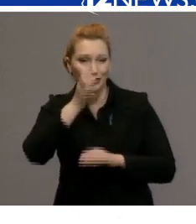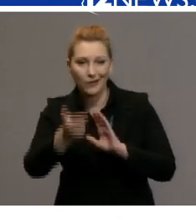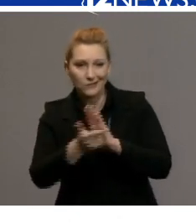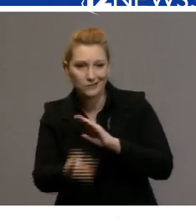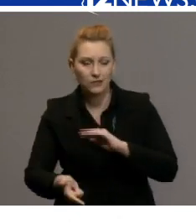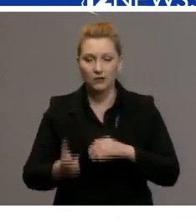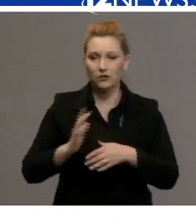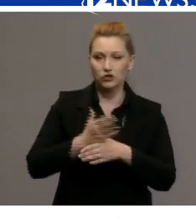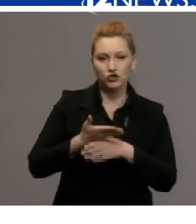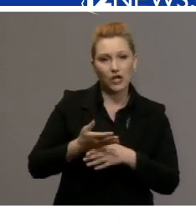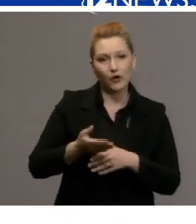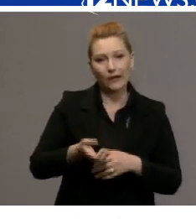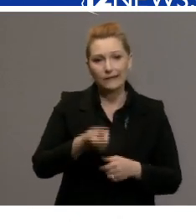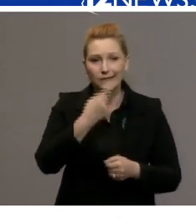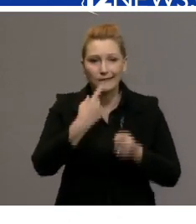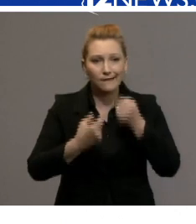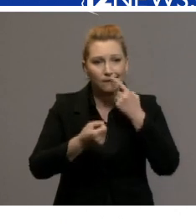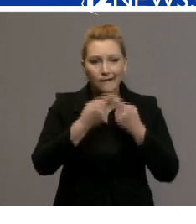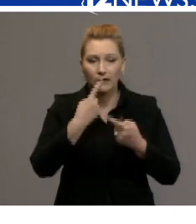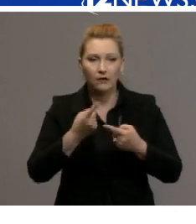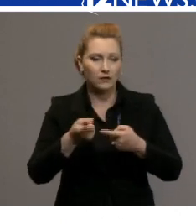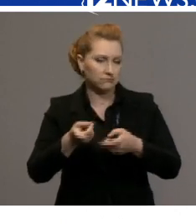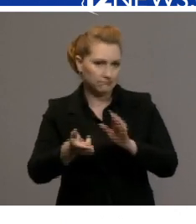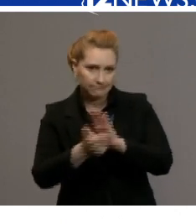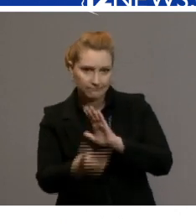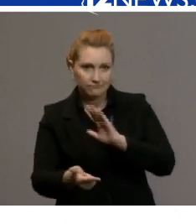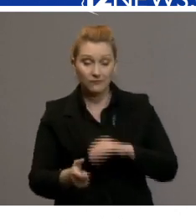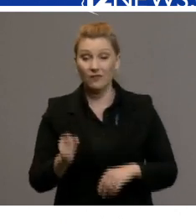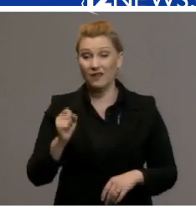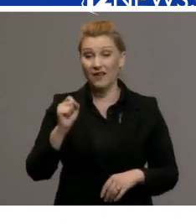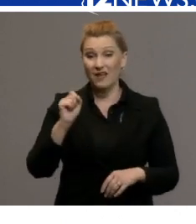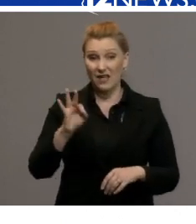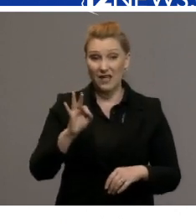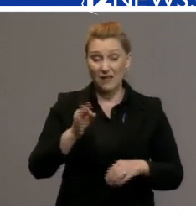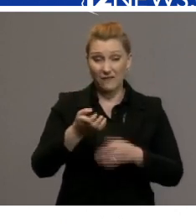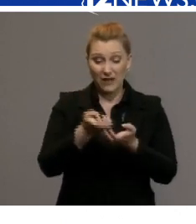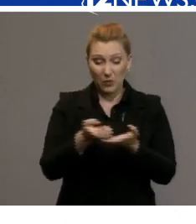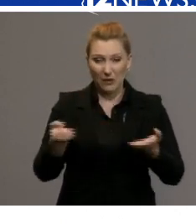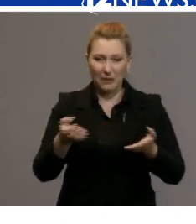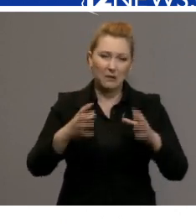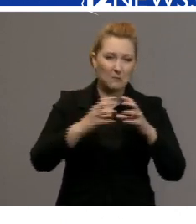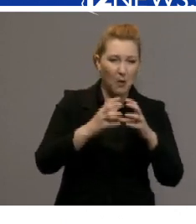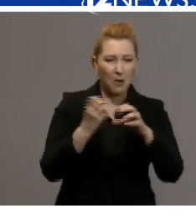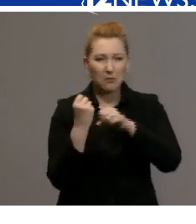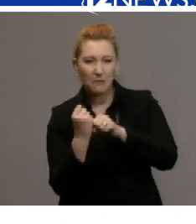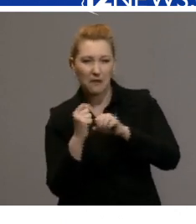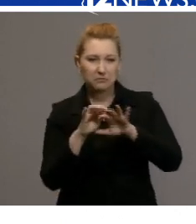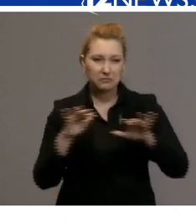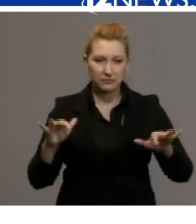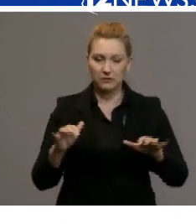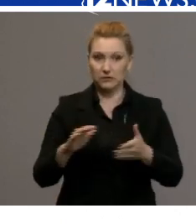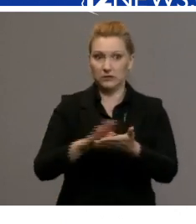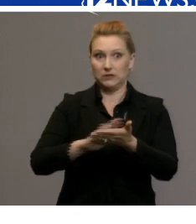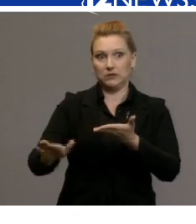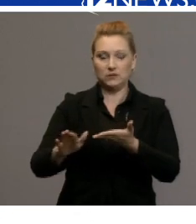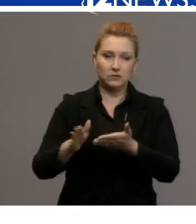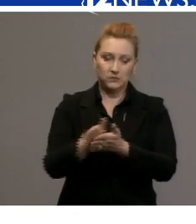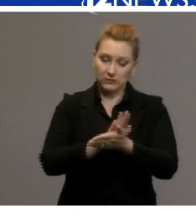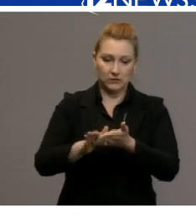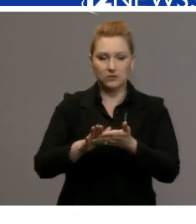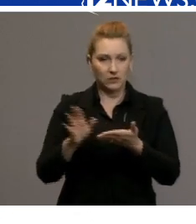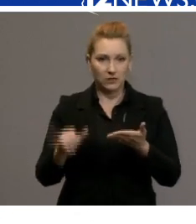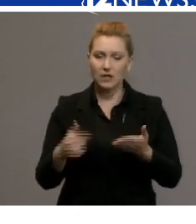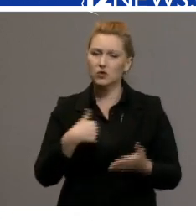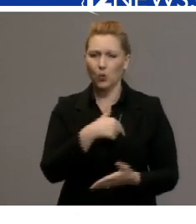there is shared equipment, making sure that you're disinfecting it before and after, so that we do have recommendations that have been developed for our